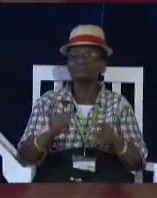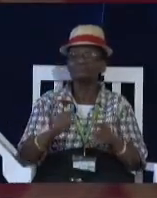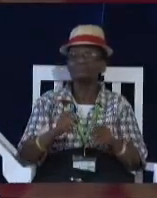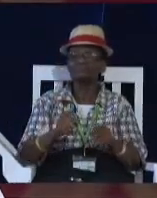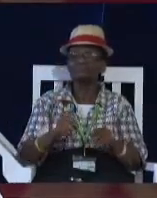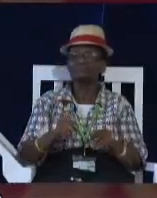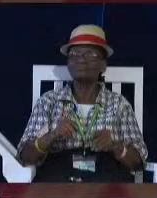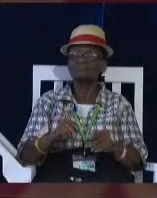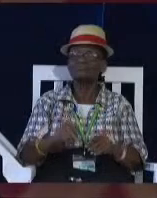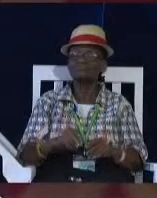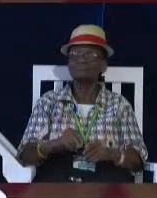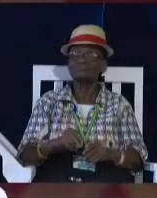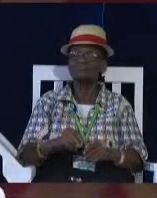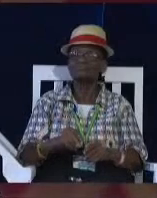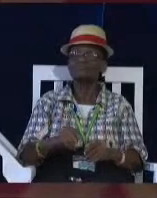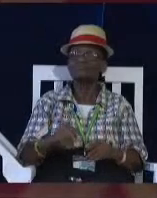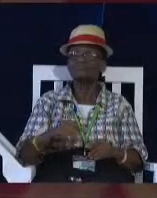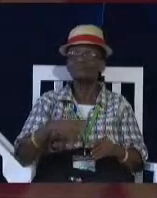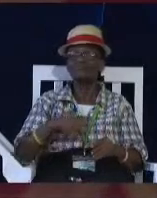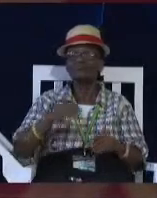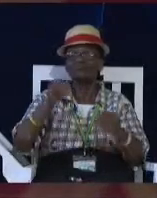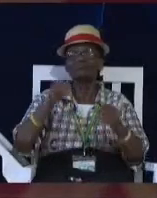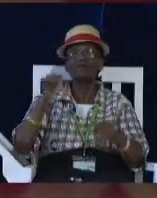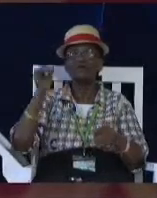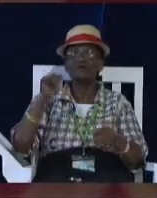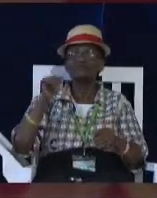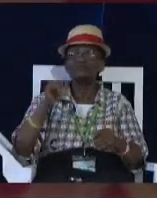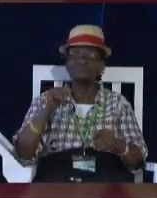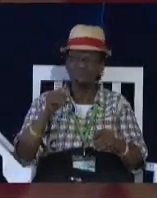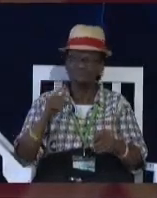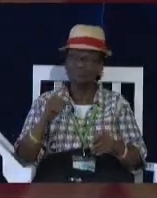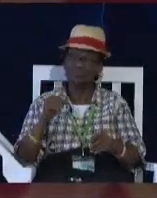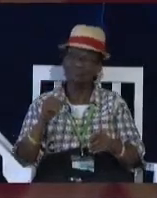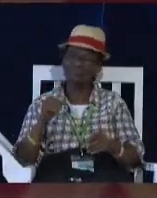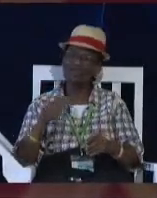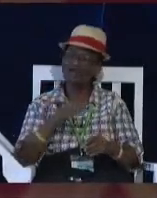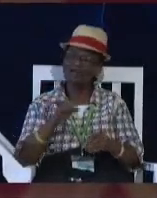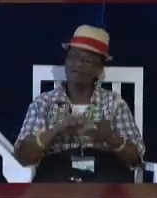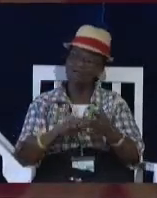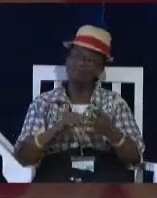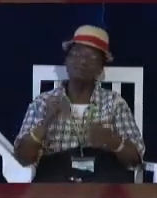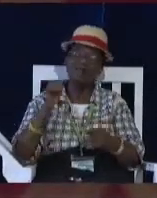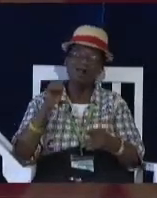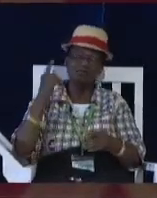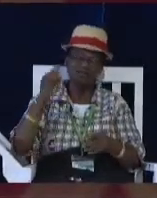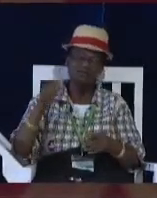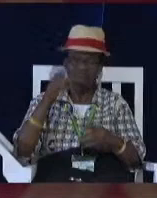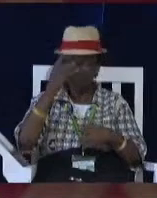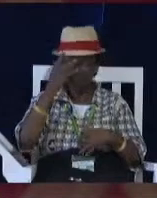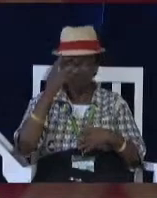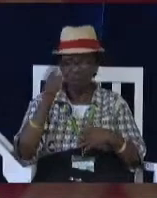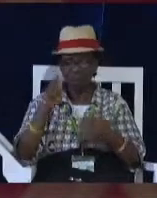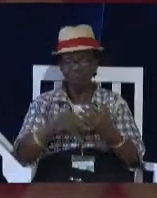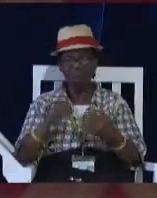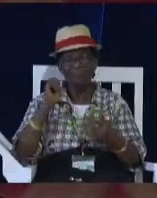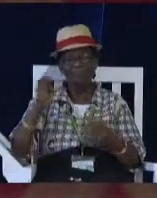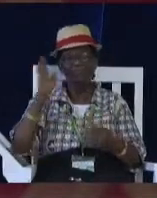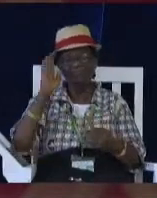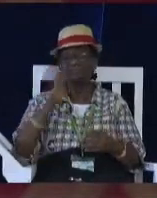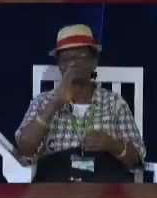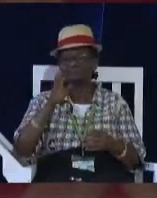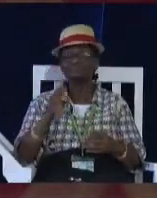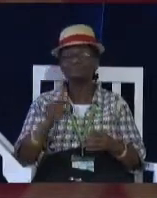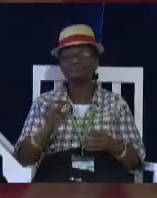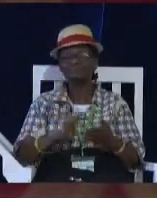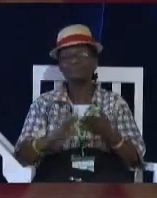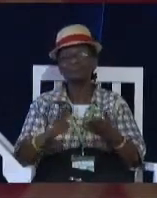sickness, he will be forgiven. If